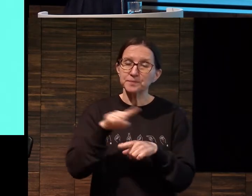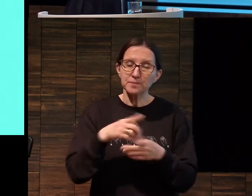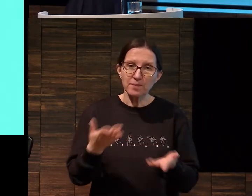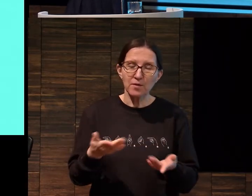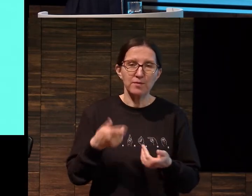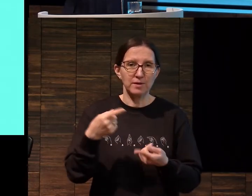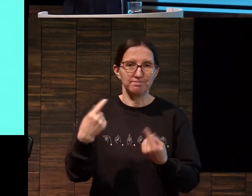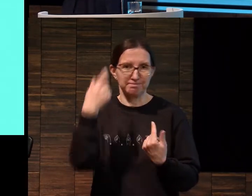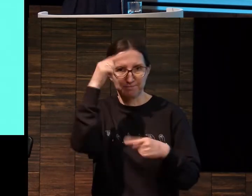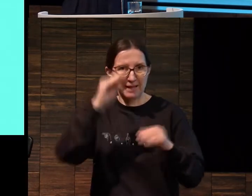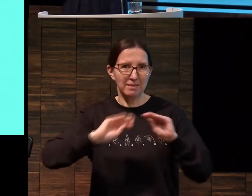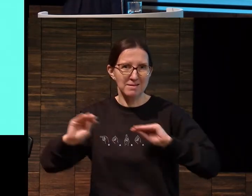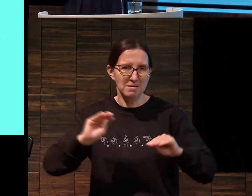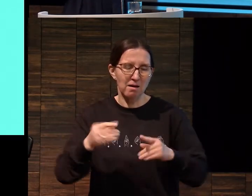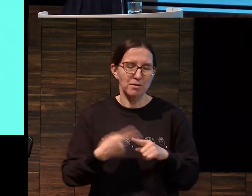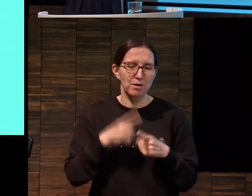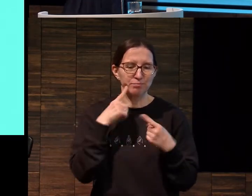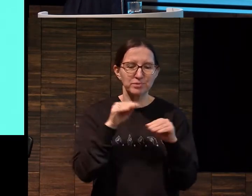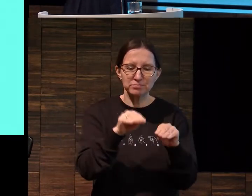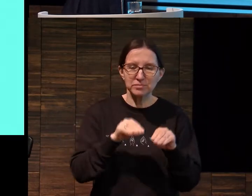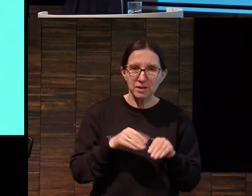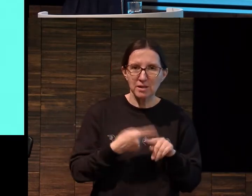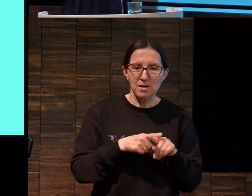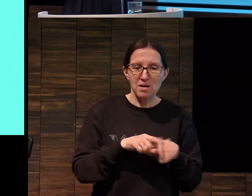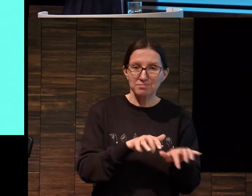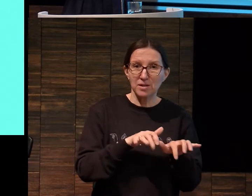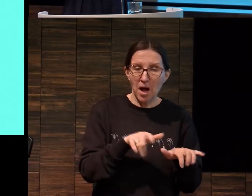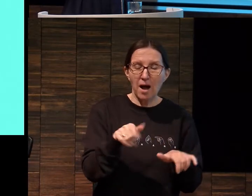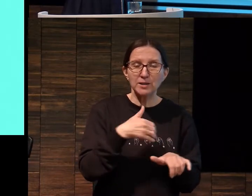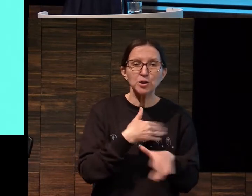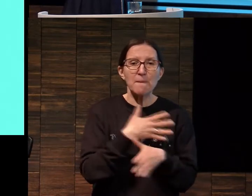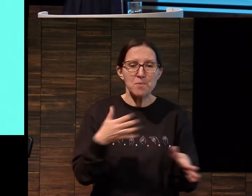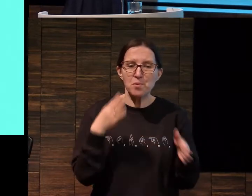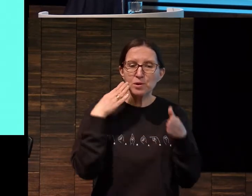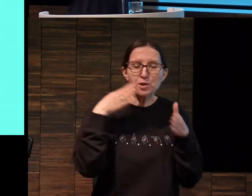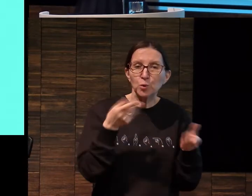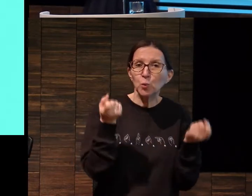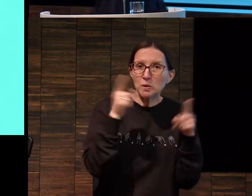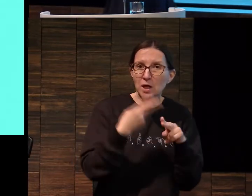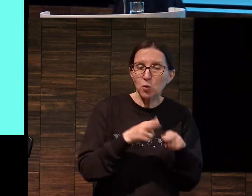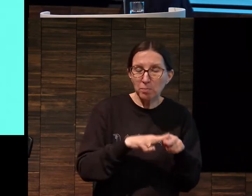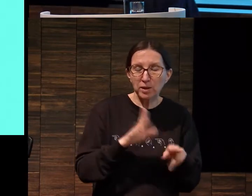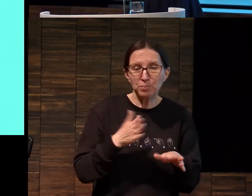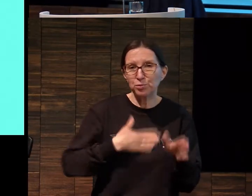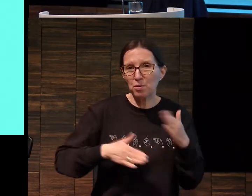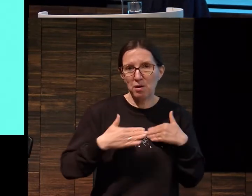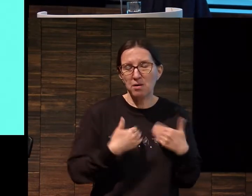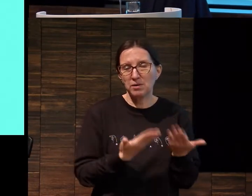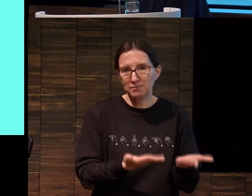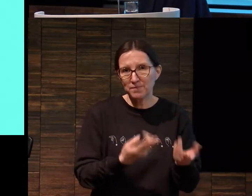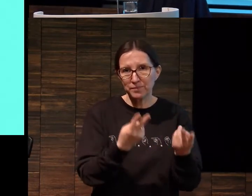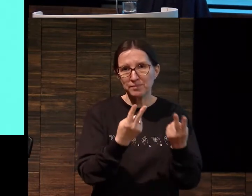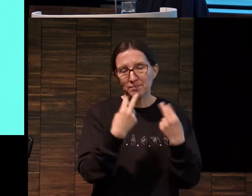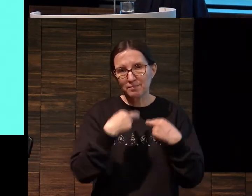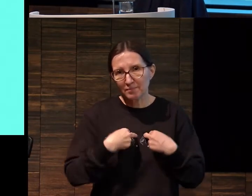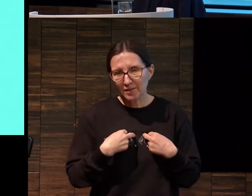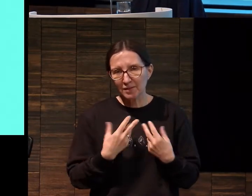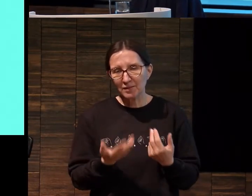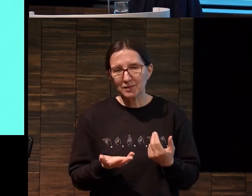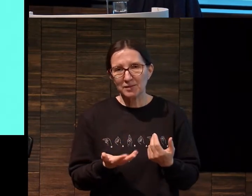I just wanted to say, if you're a designer, if you're a software engineer and you want to go deeper into this